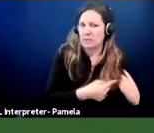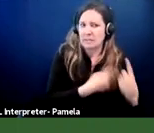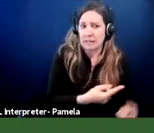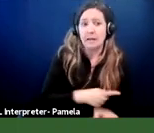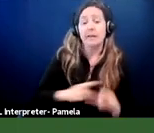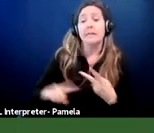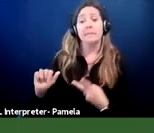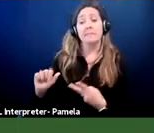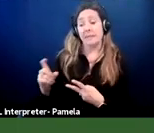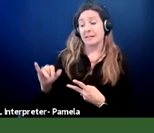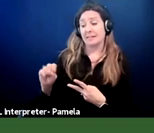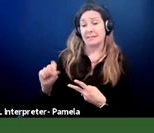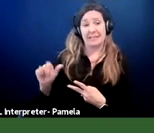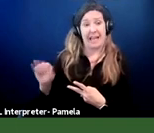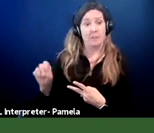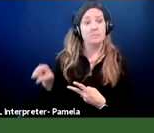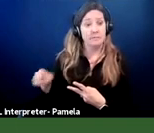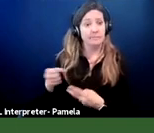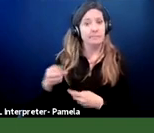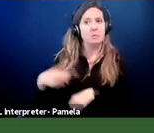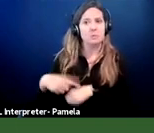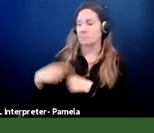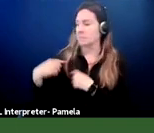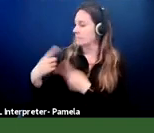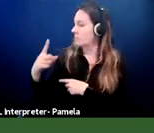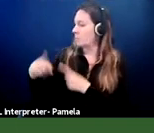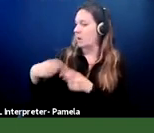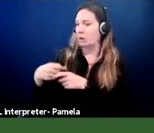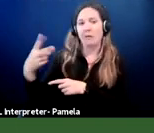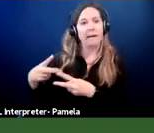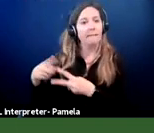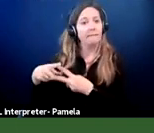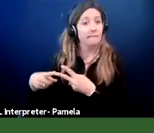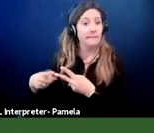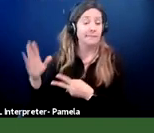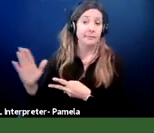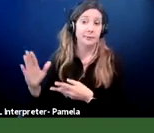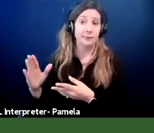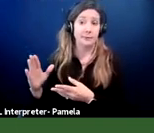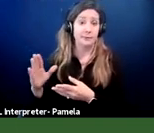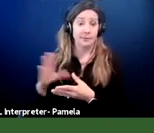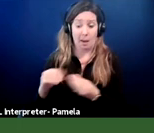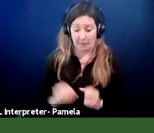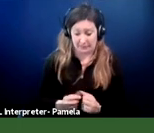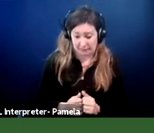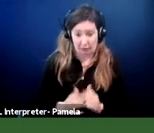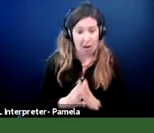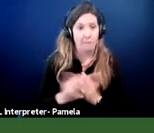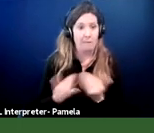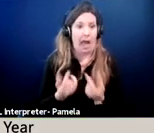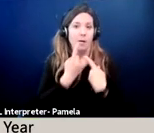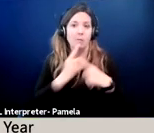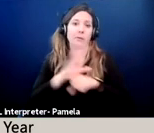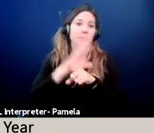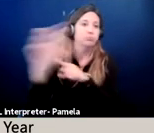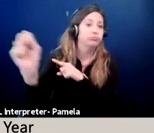Axis Labs, they've been a repeat borrower a few times in the last year and a half. So it does work and it helps them work and grow the way they need to